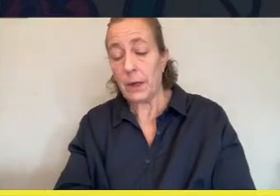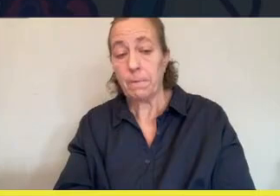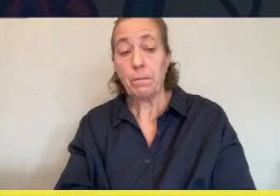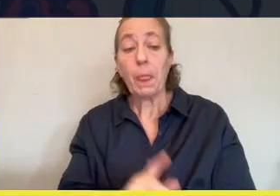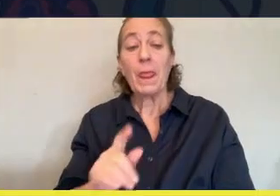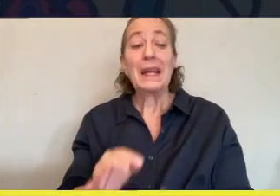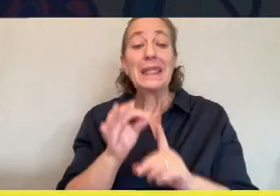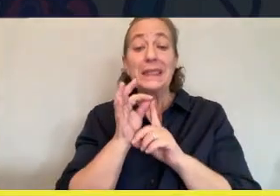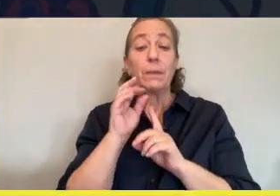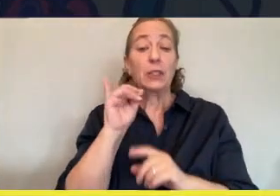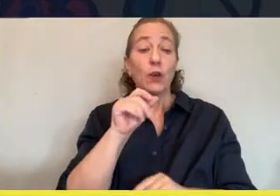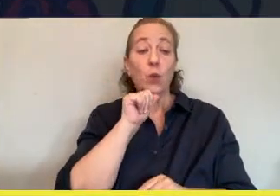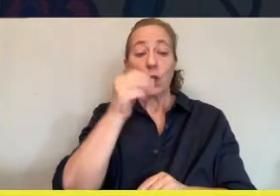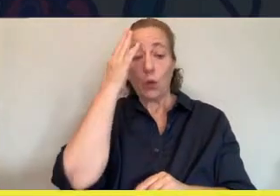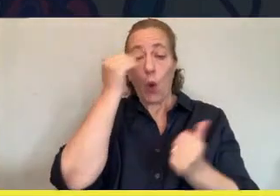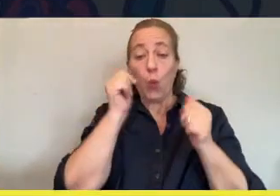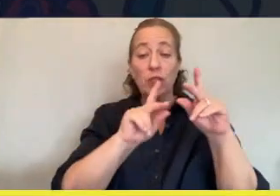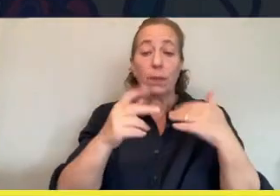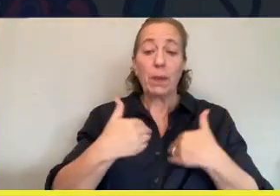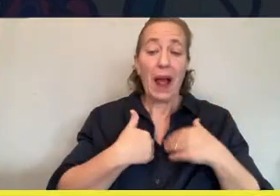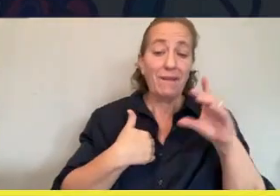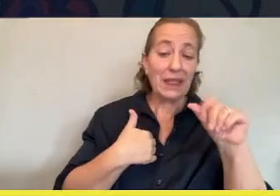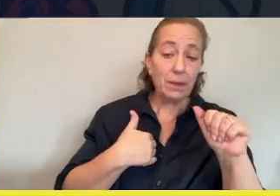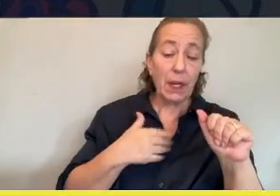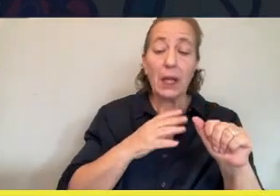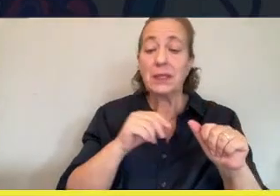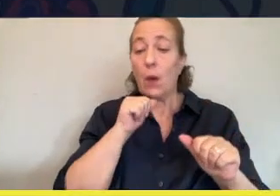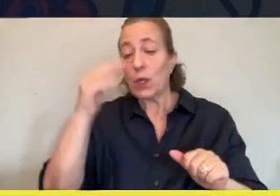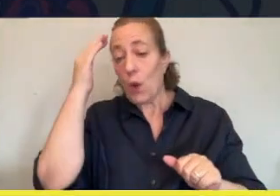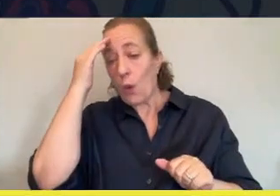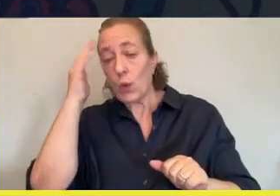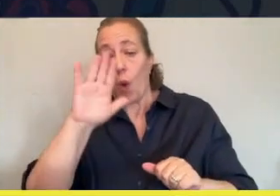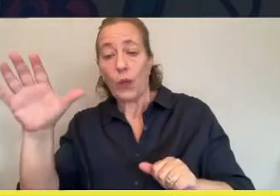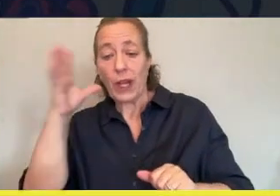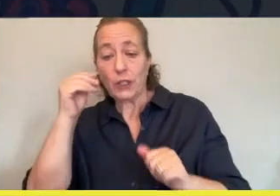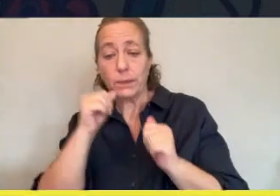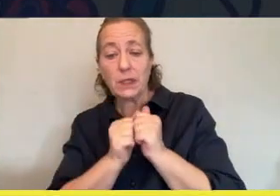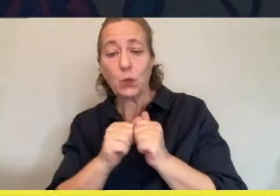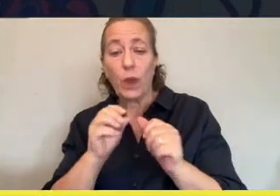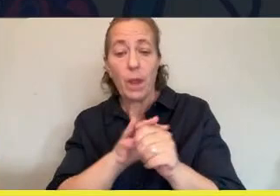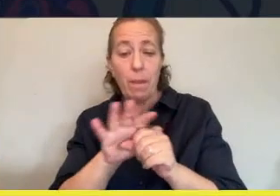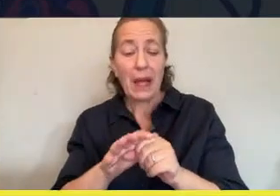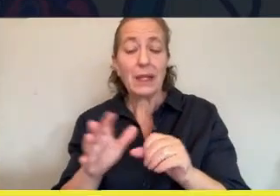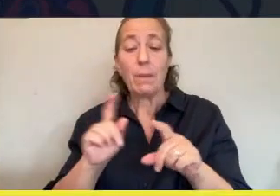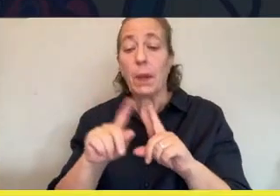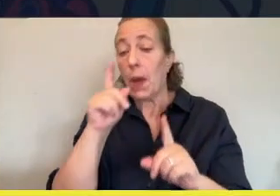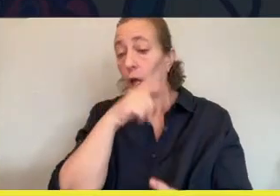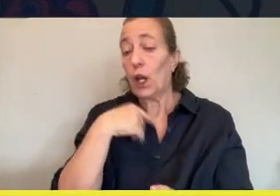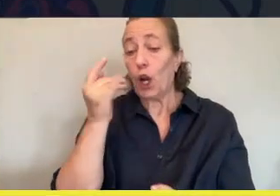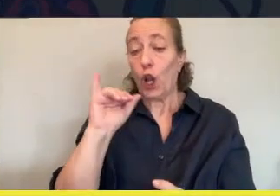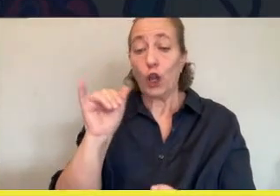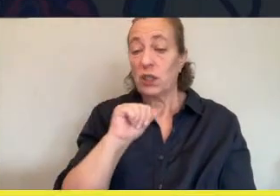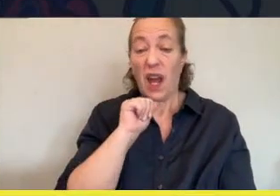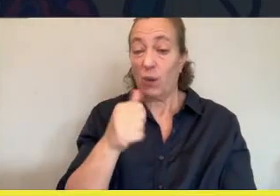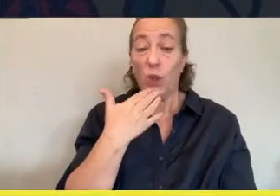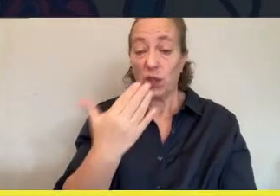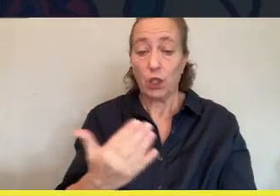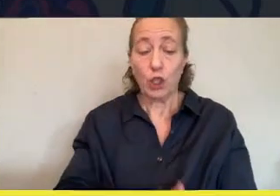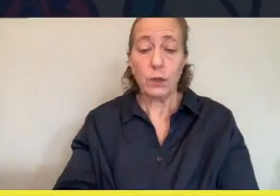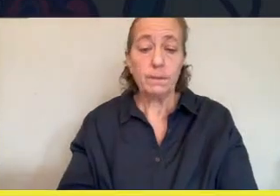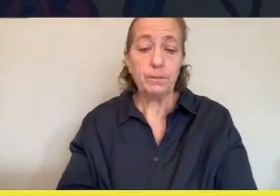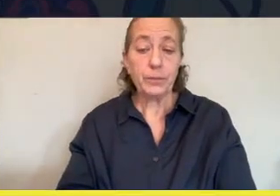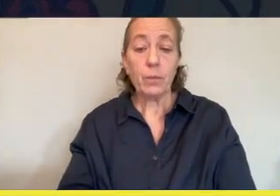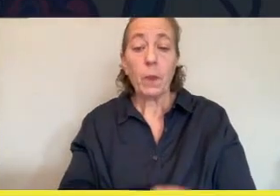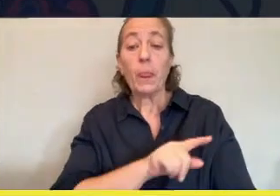don't know which people have disabilities, then we don't know their experiences with the pandemic, but it looks like they were not good. Those in the